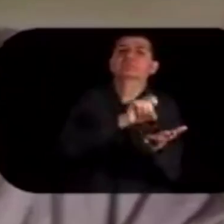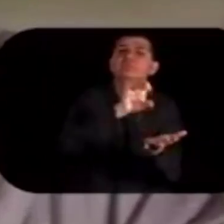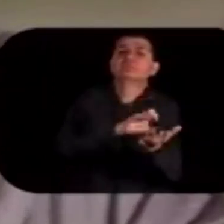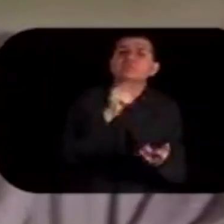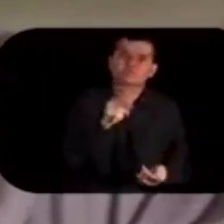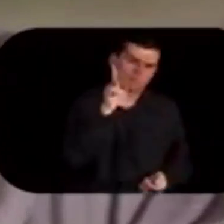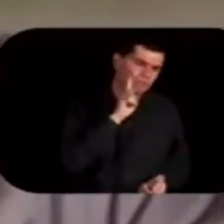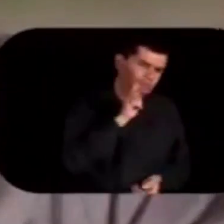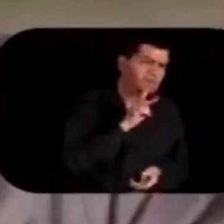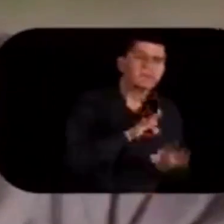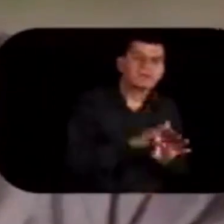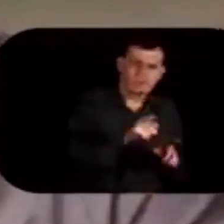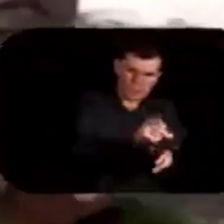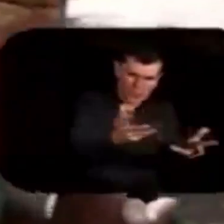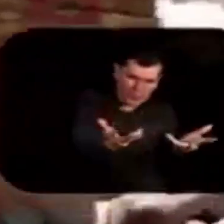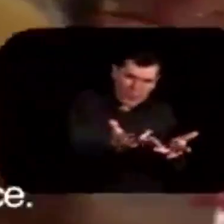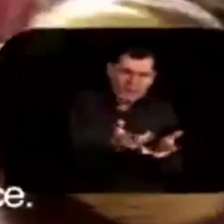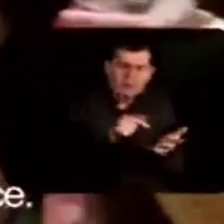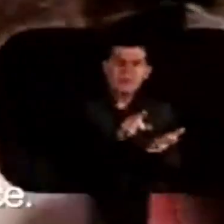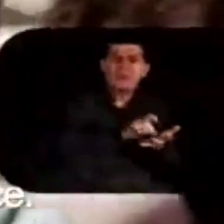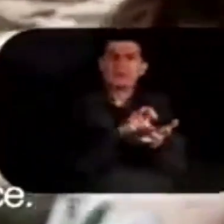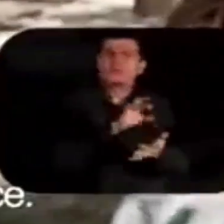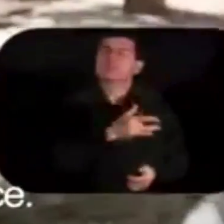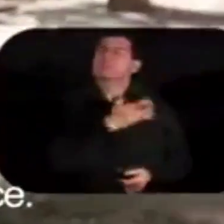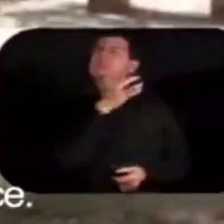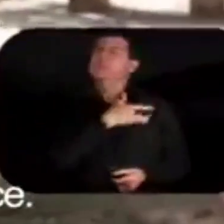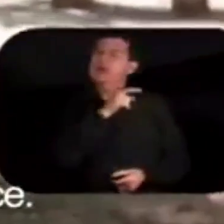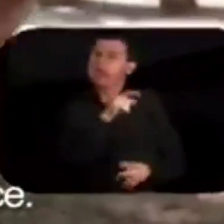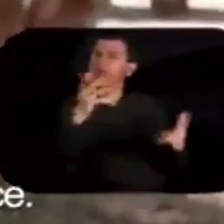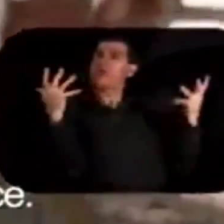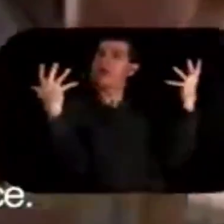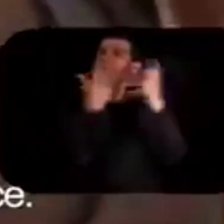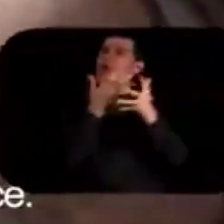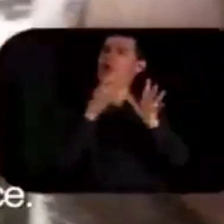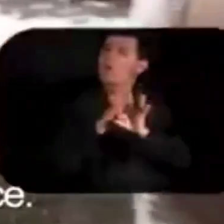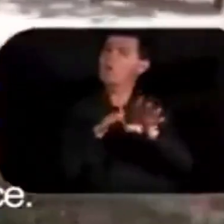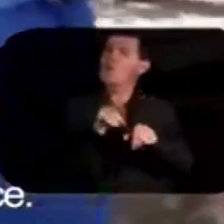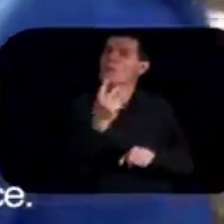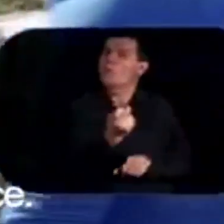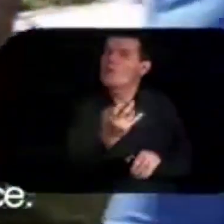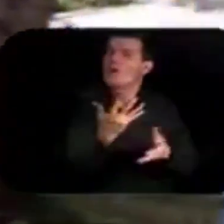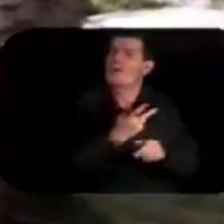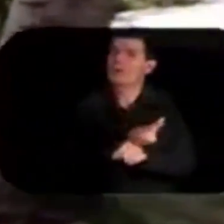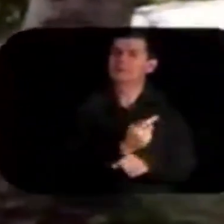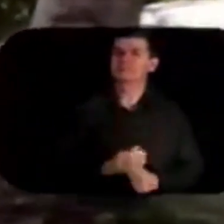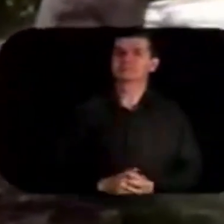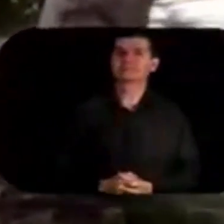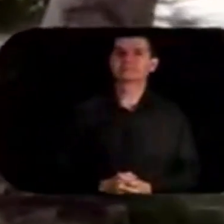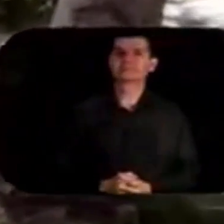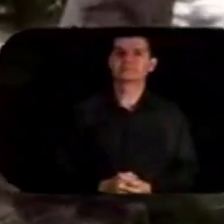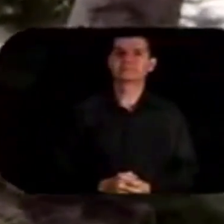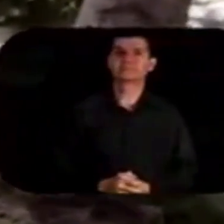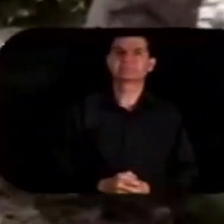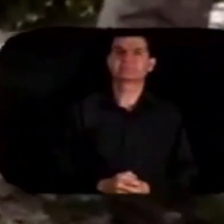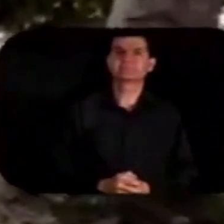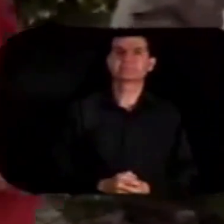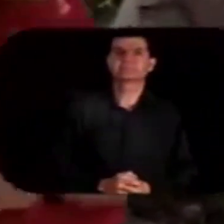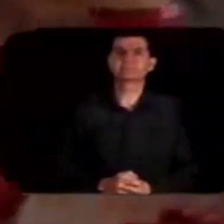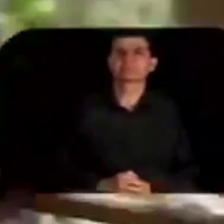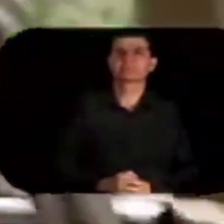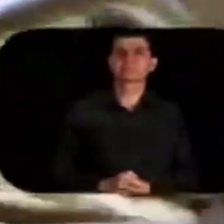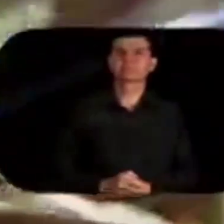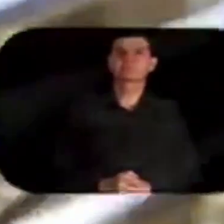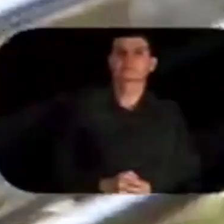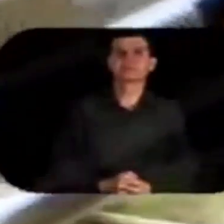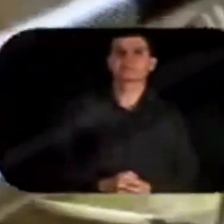ateliers where we have them to suffer from a disability for a while, so that they will realize